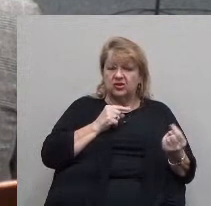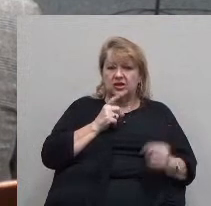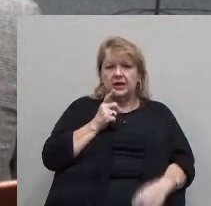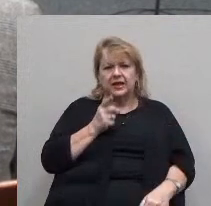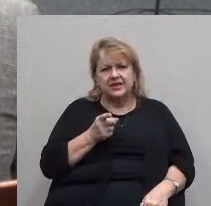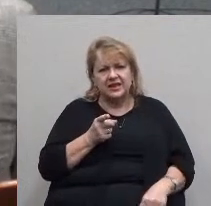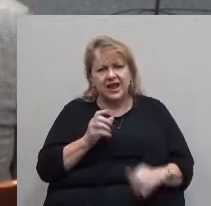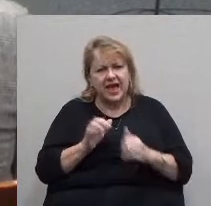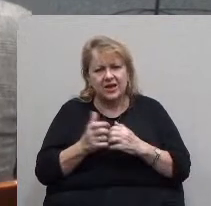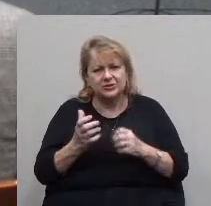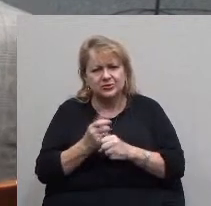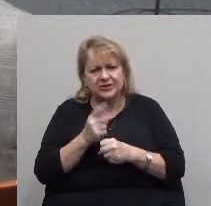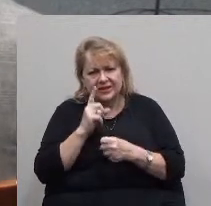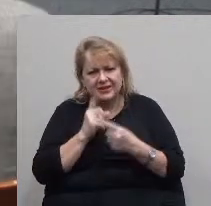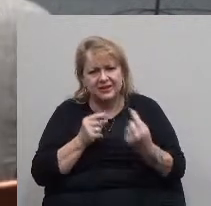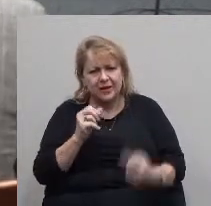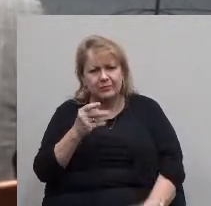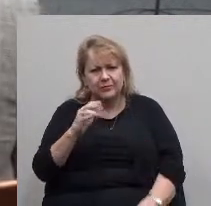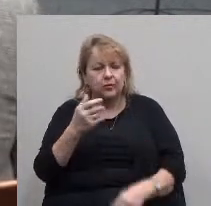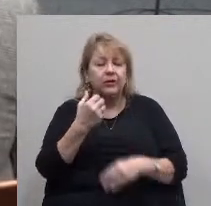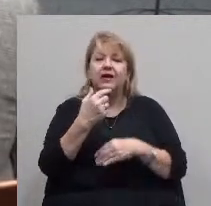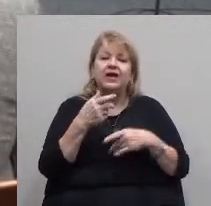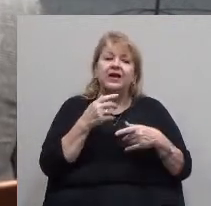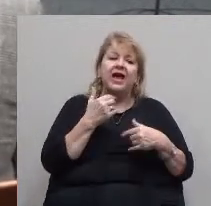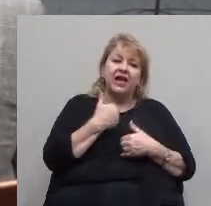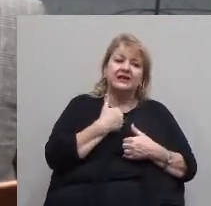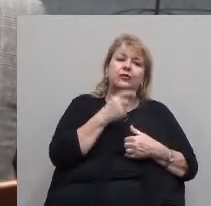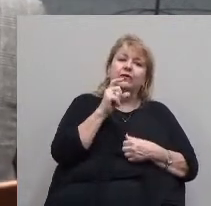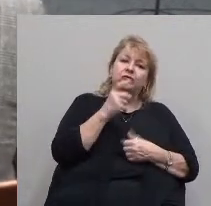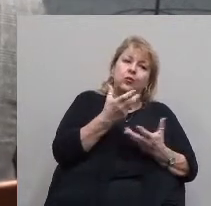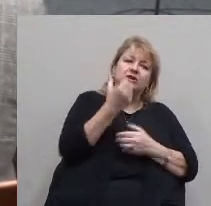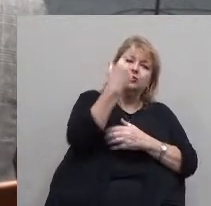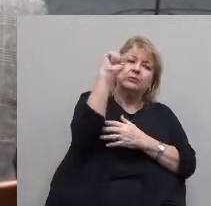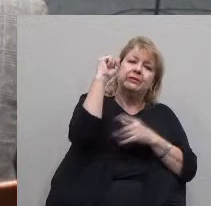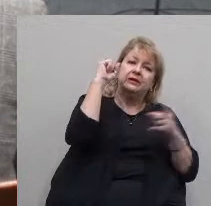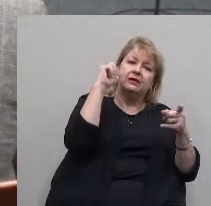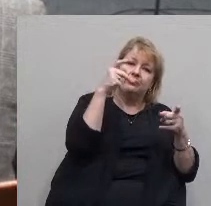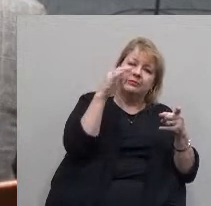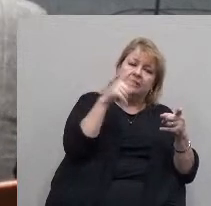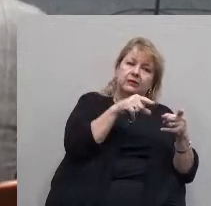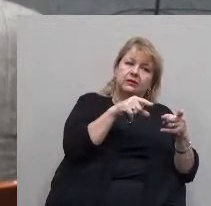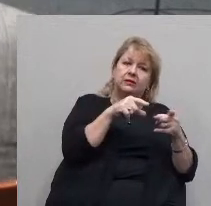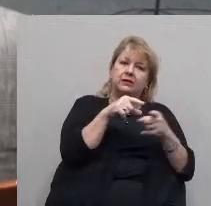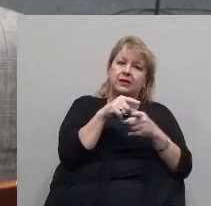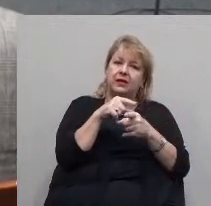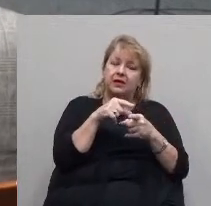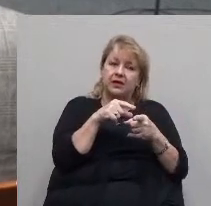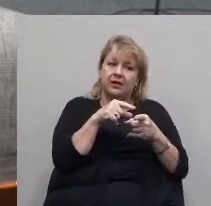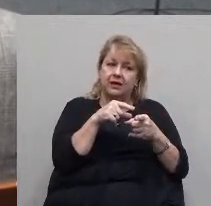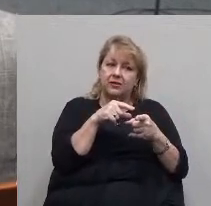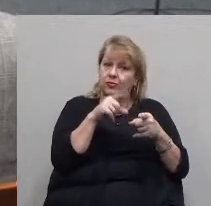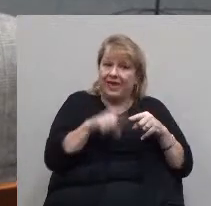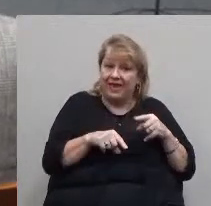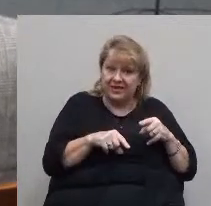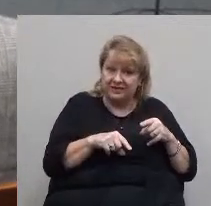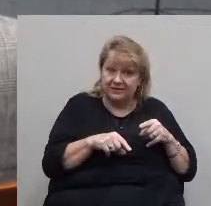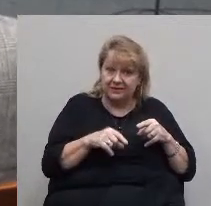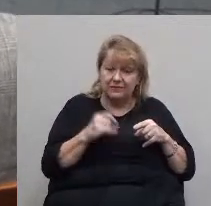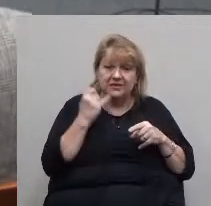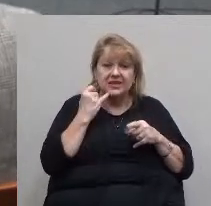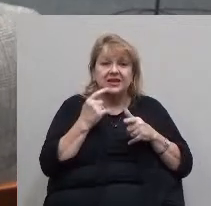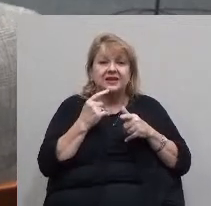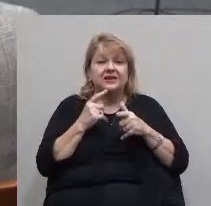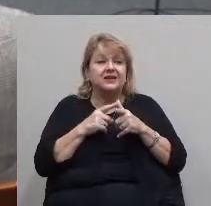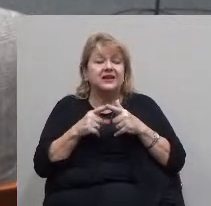difficulty following it, and I'm not even sure what they're referring to, because we've had many people that early on in